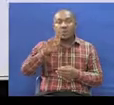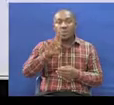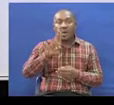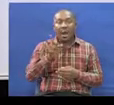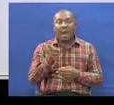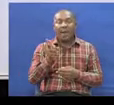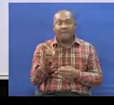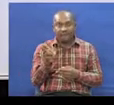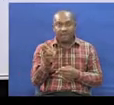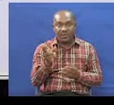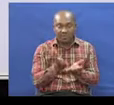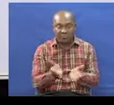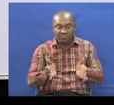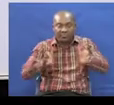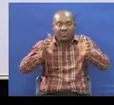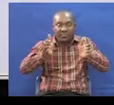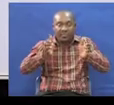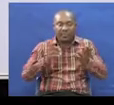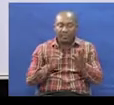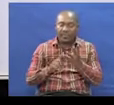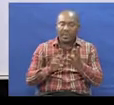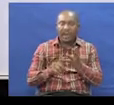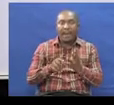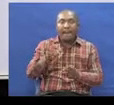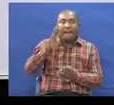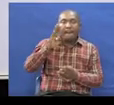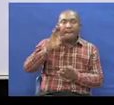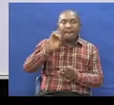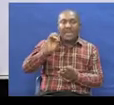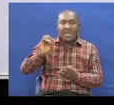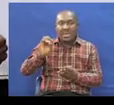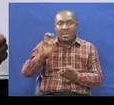Not only trough, but we must have a beehive shelf.